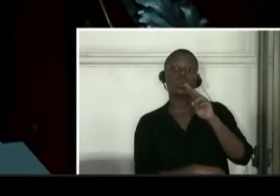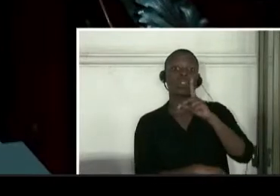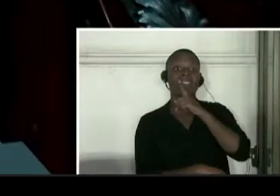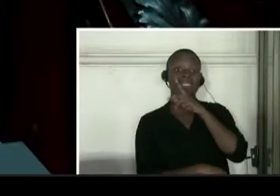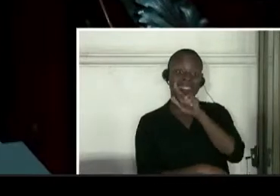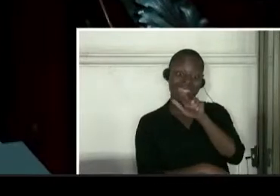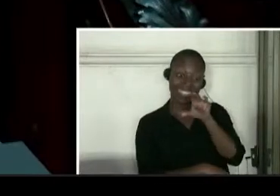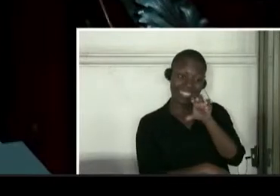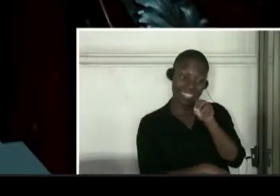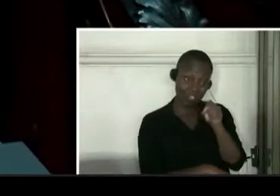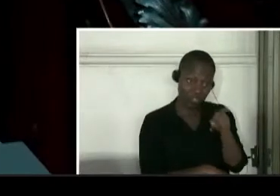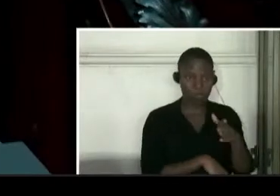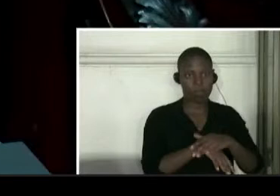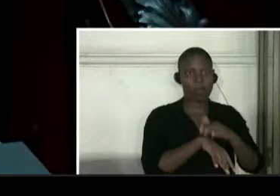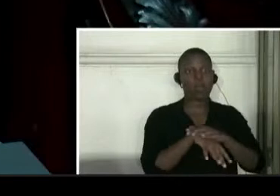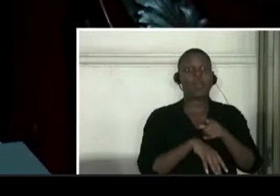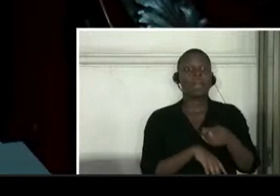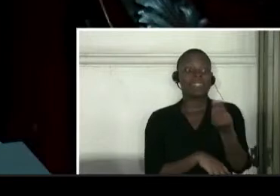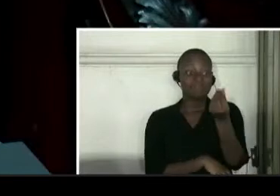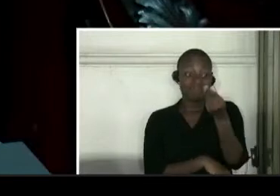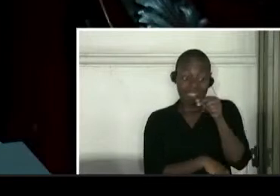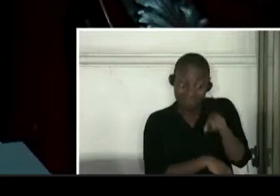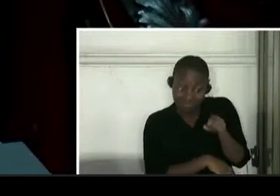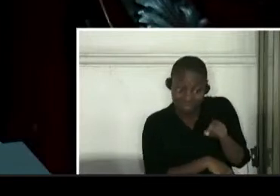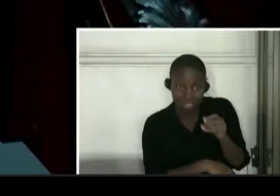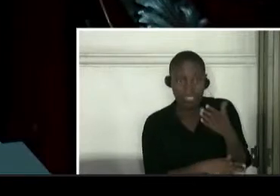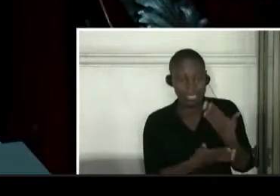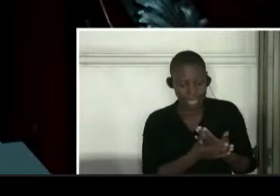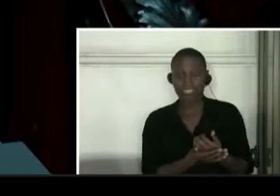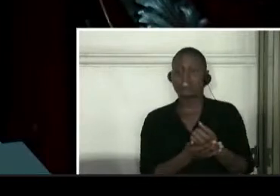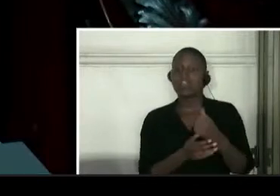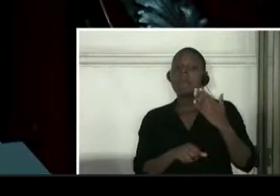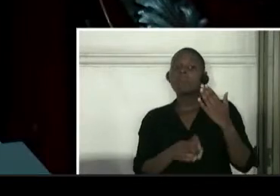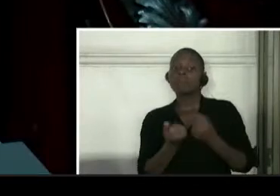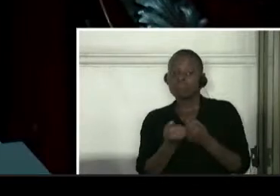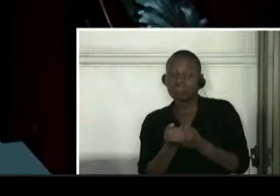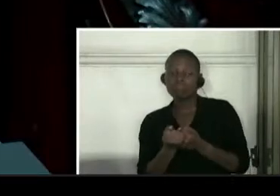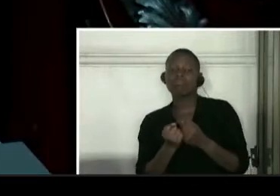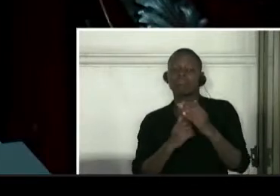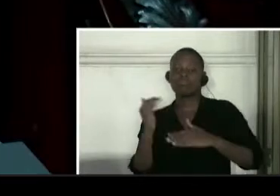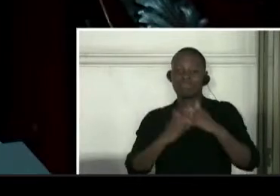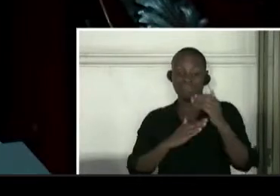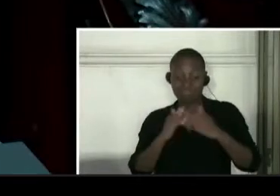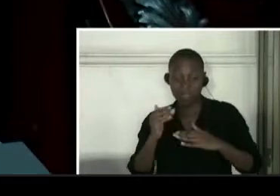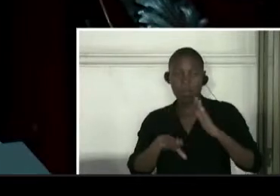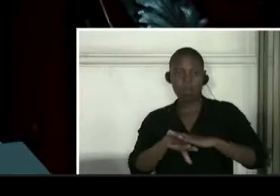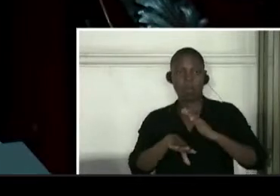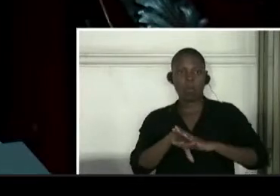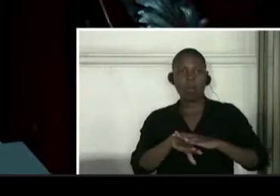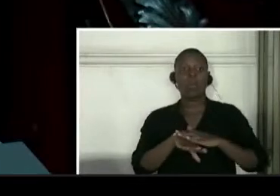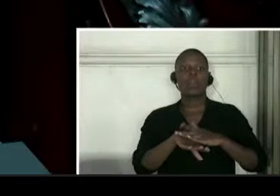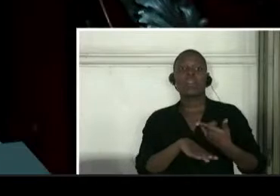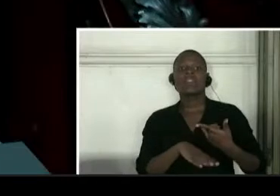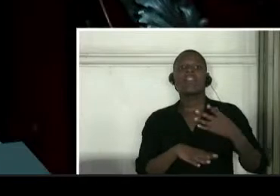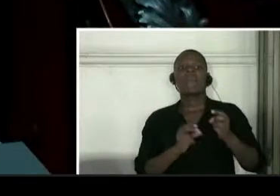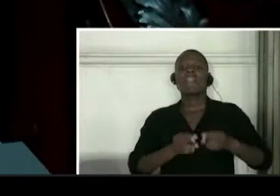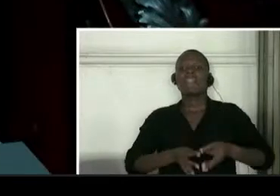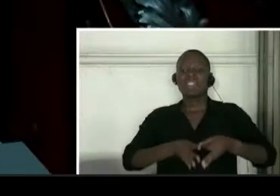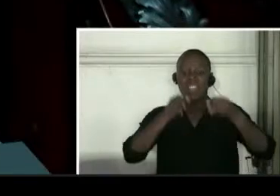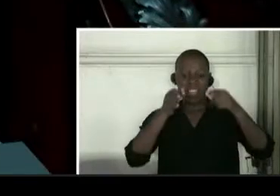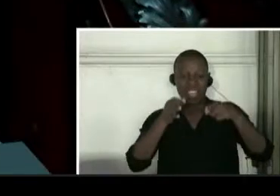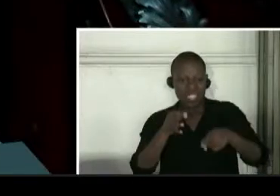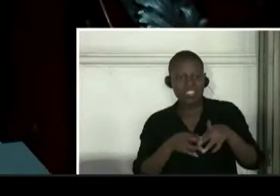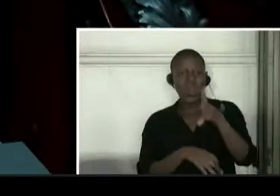The funds were for reconstruction and repairs of 2,800 damaged houses, flats and hostels in areas such